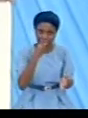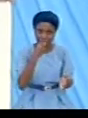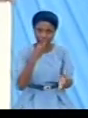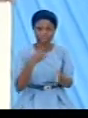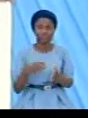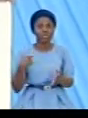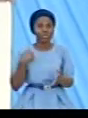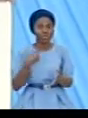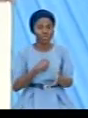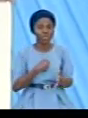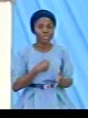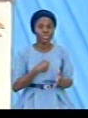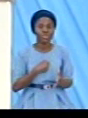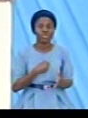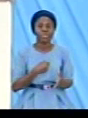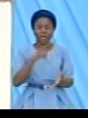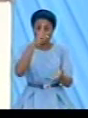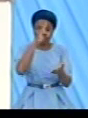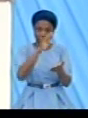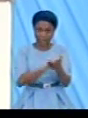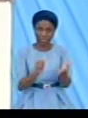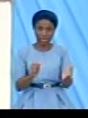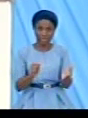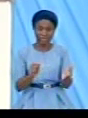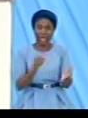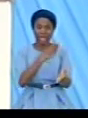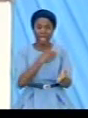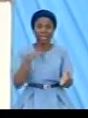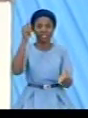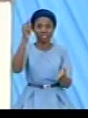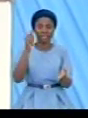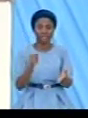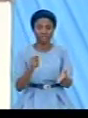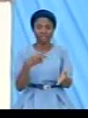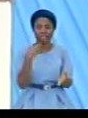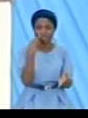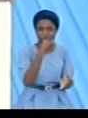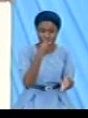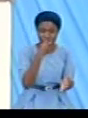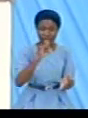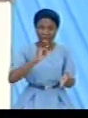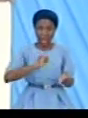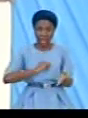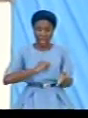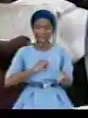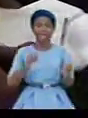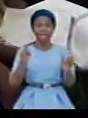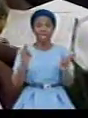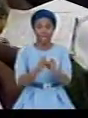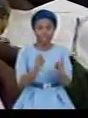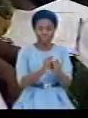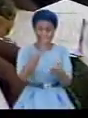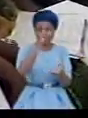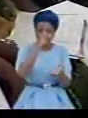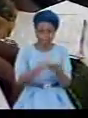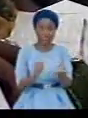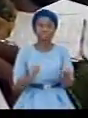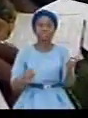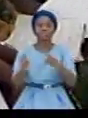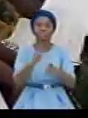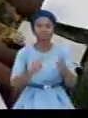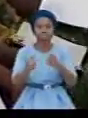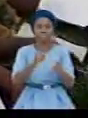also believe, and therefore speak. I also believe.